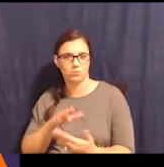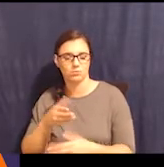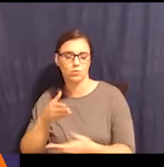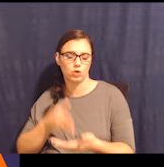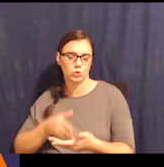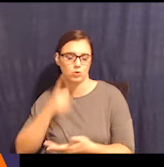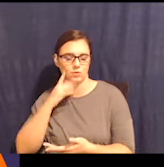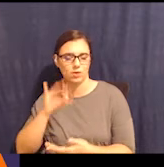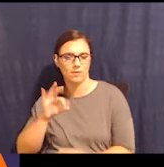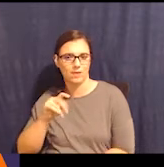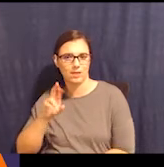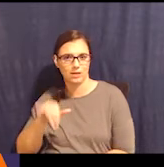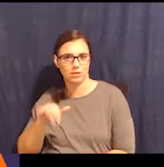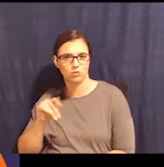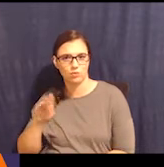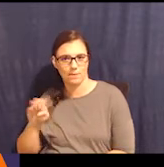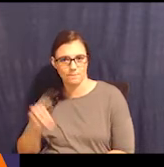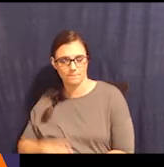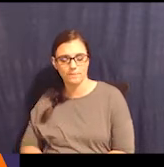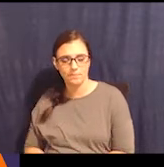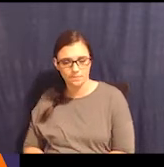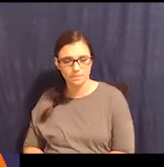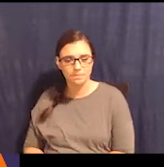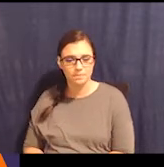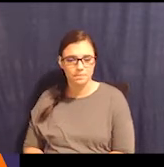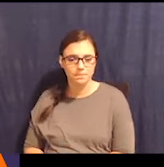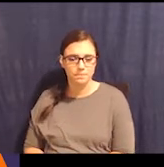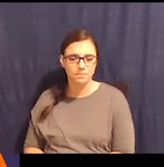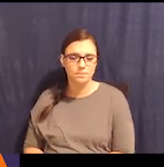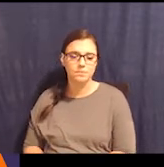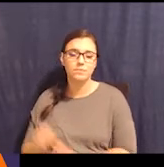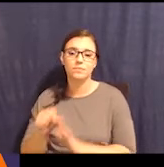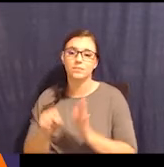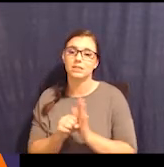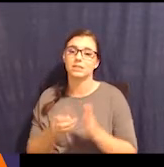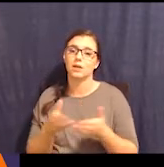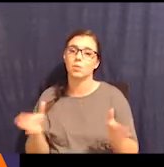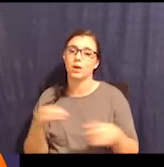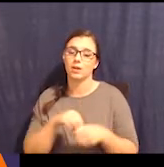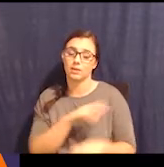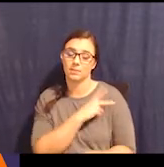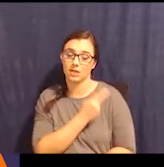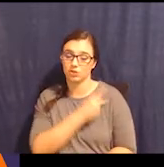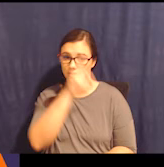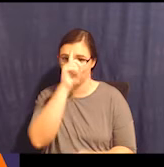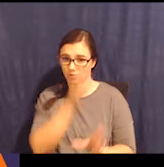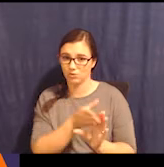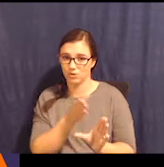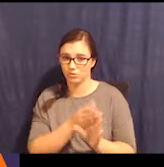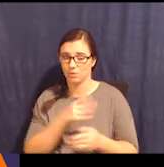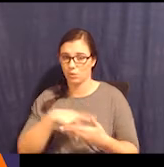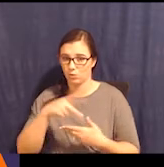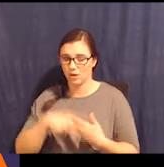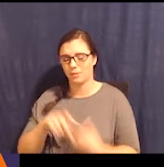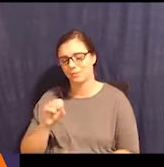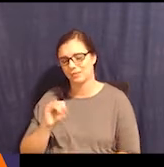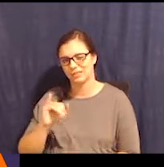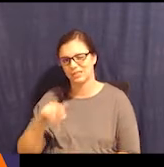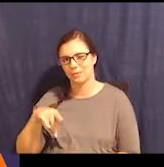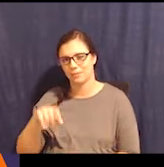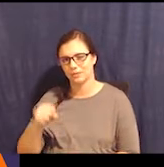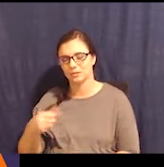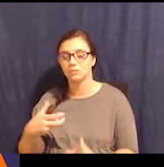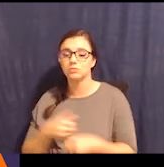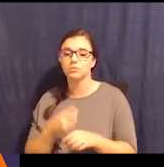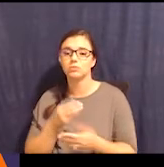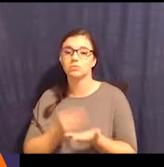Statewide inpatient psychiatric programs, or SIPPs, are funded by the Medicaid Waiver Program to provide psychiatric services for